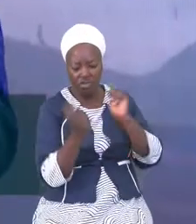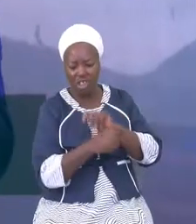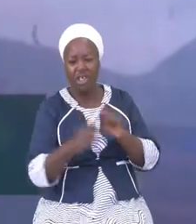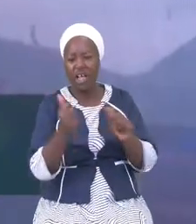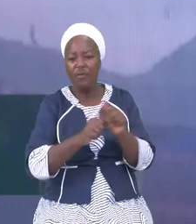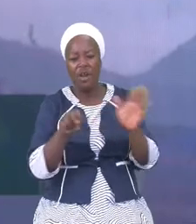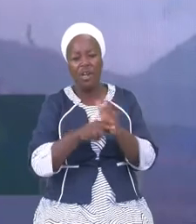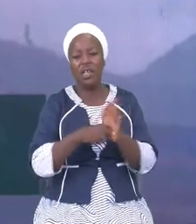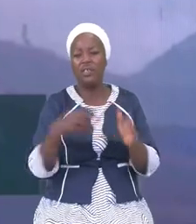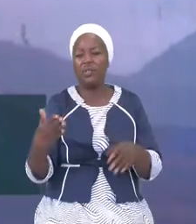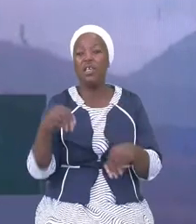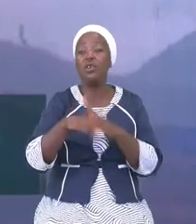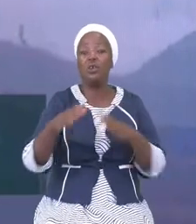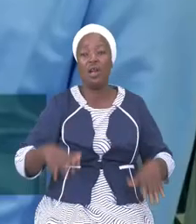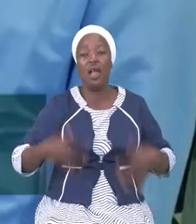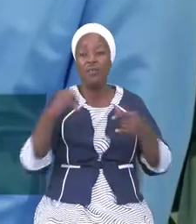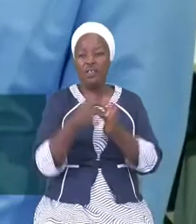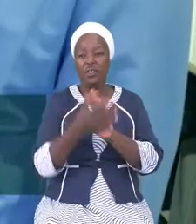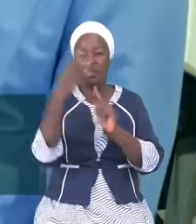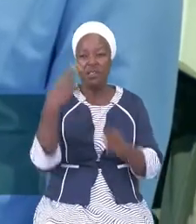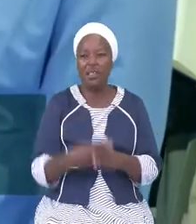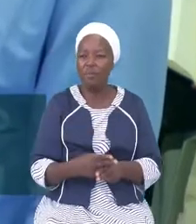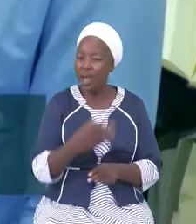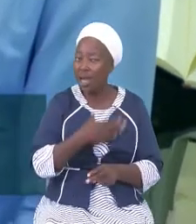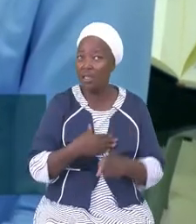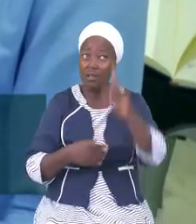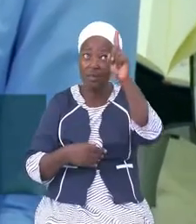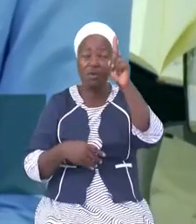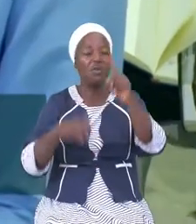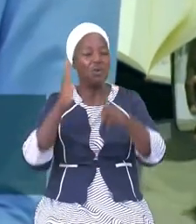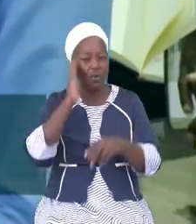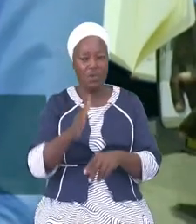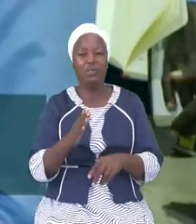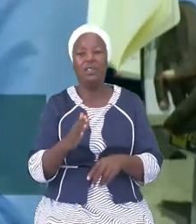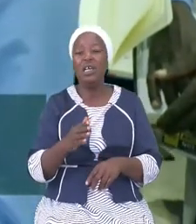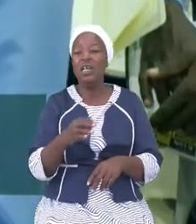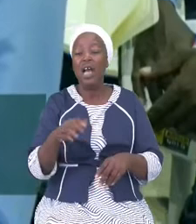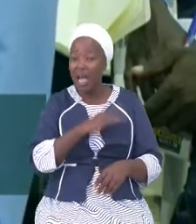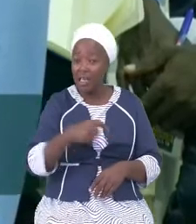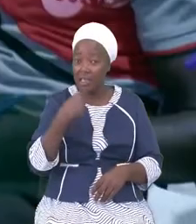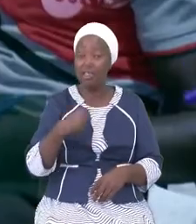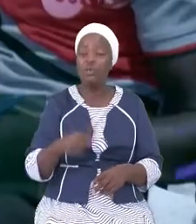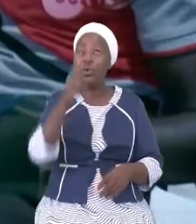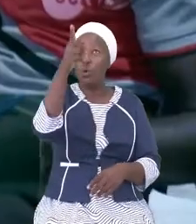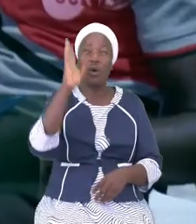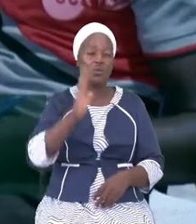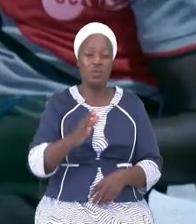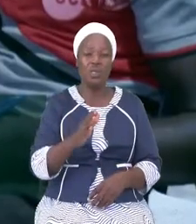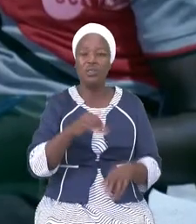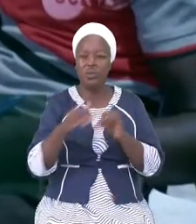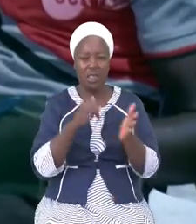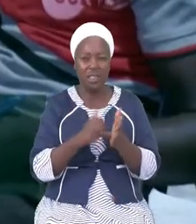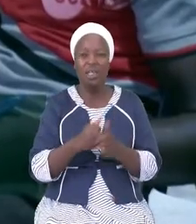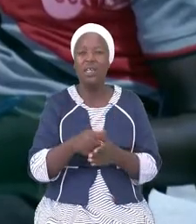negative situation in your life. And he will. I said he will. That was